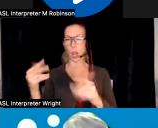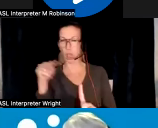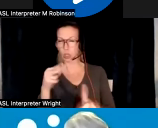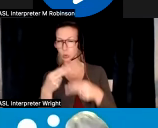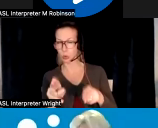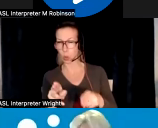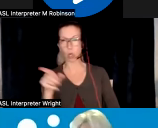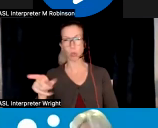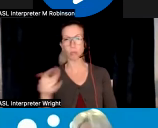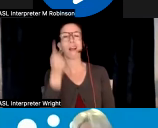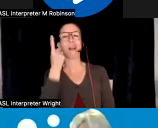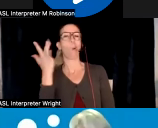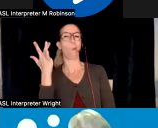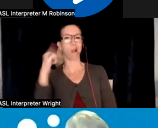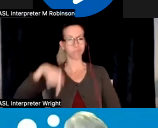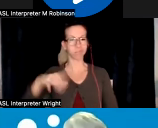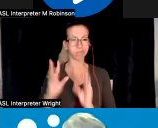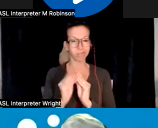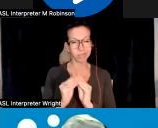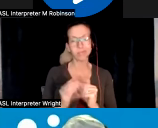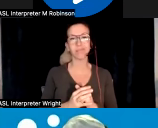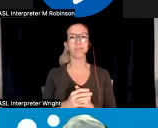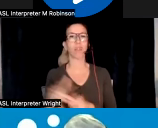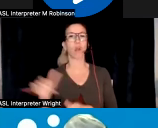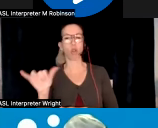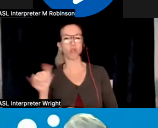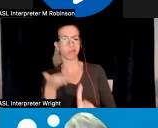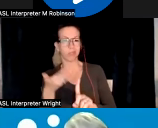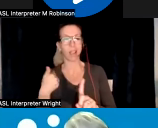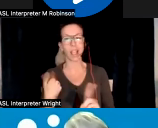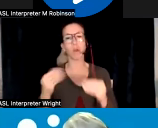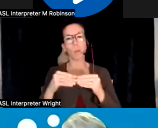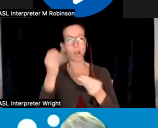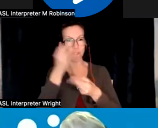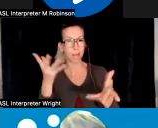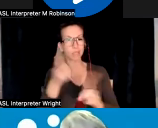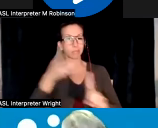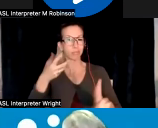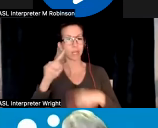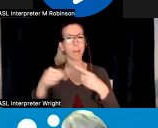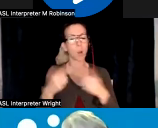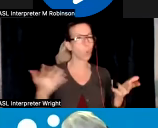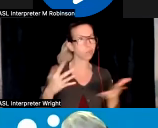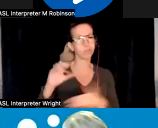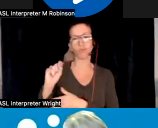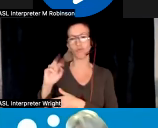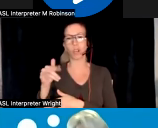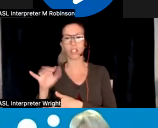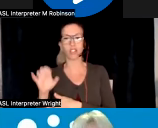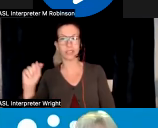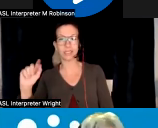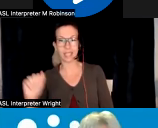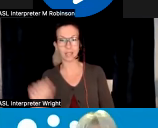we're having these learning exchanges, and also some information more in depth about Strategies TA and how we can work with